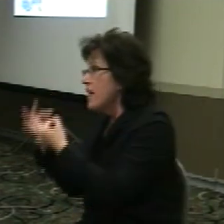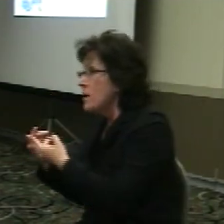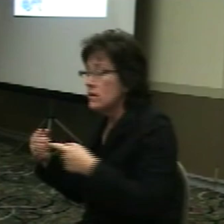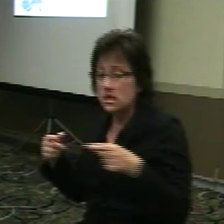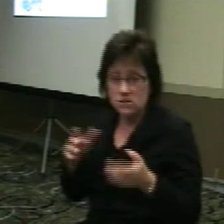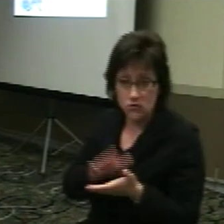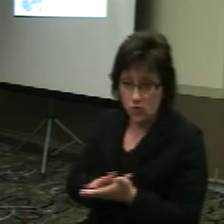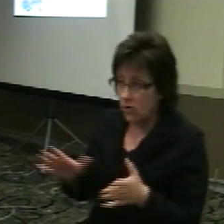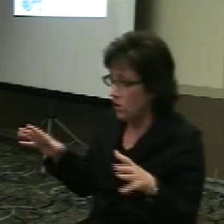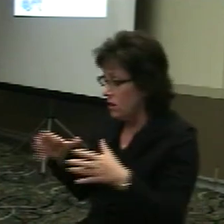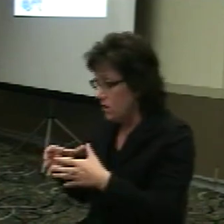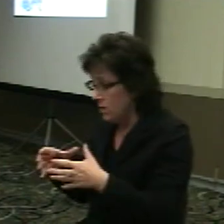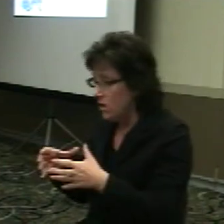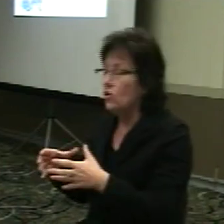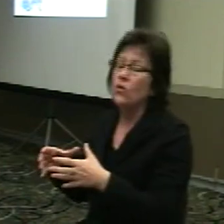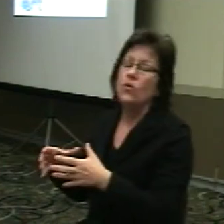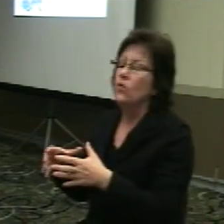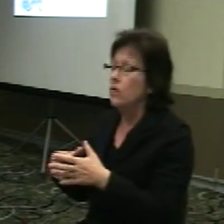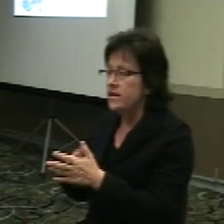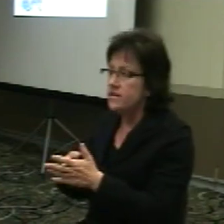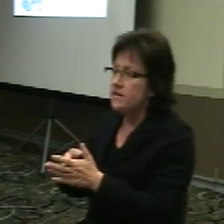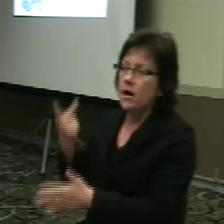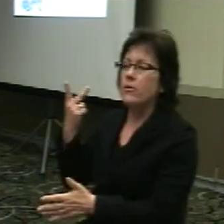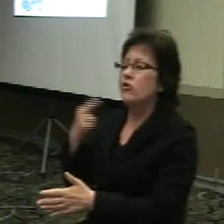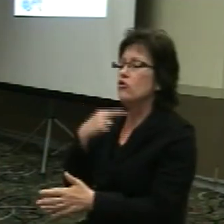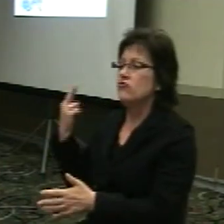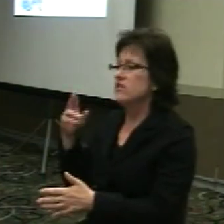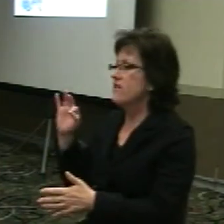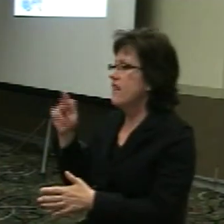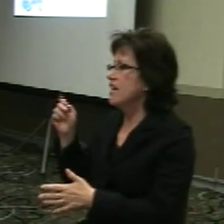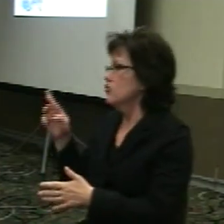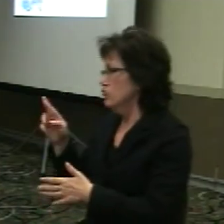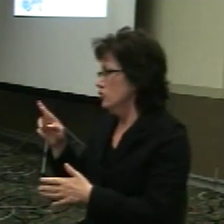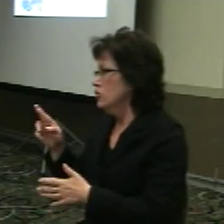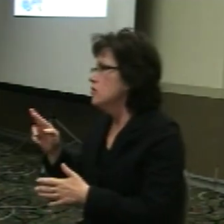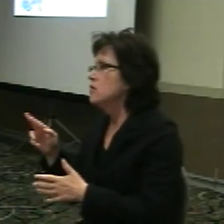I have more than just doubled the risk factor. Okay? It has a much more powerful